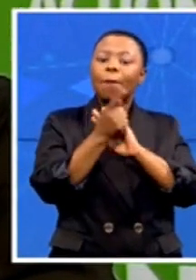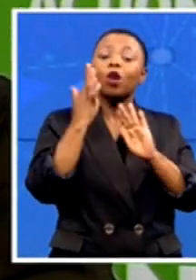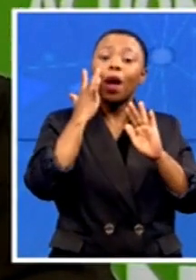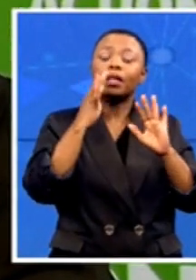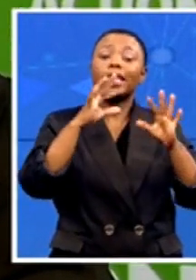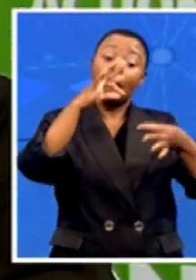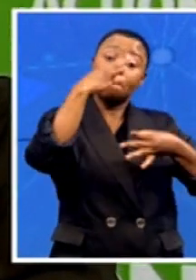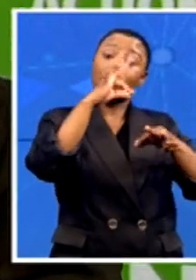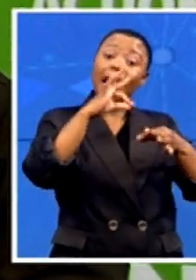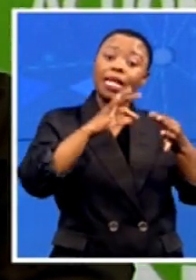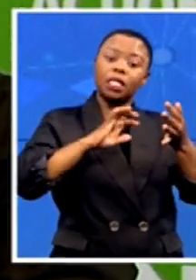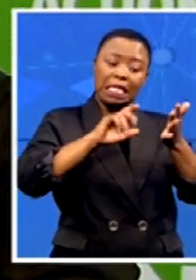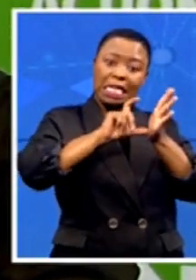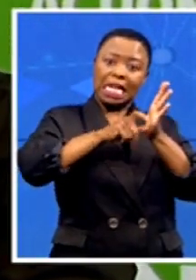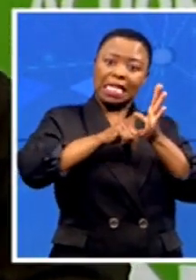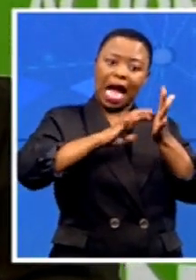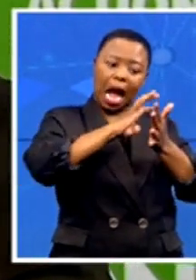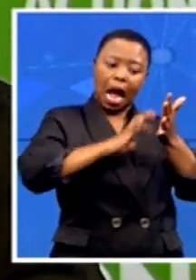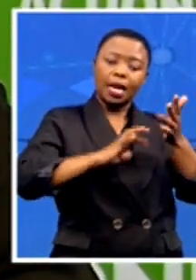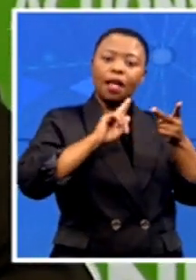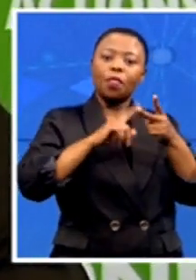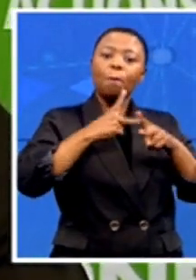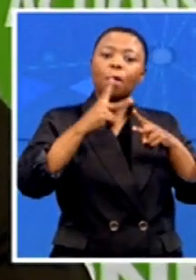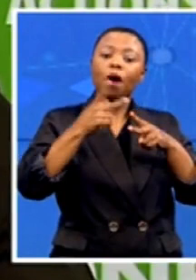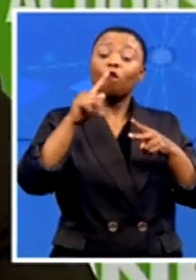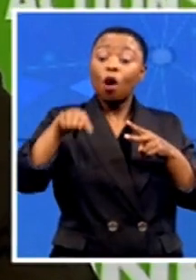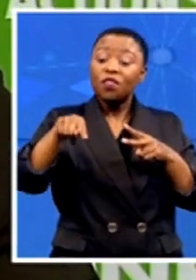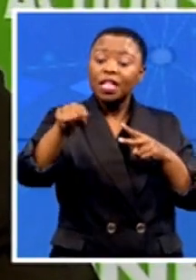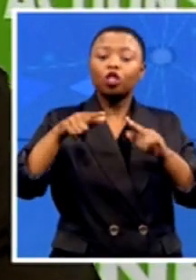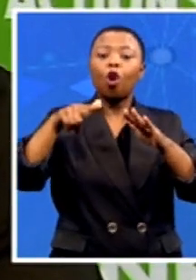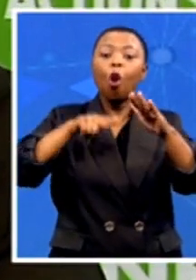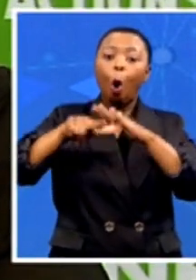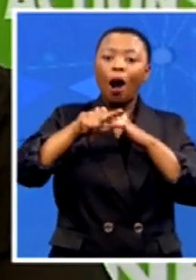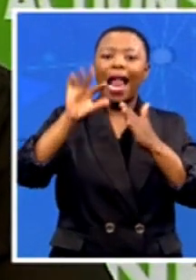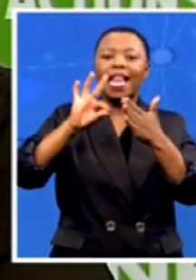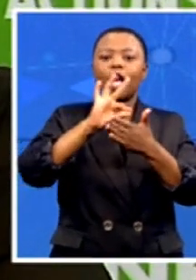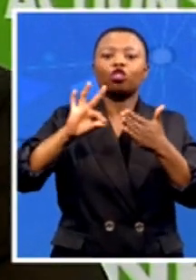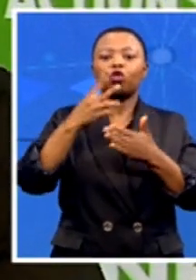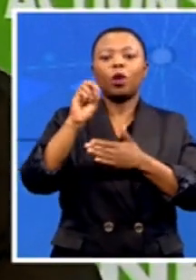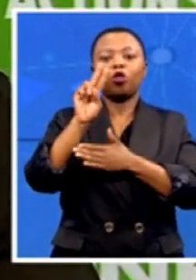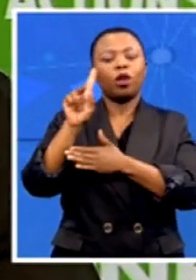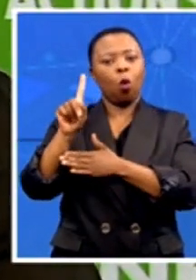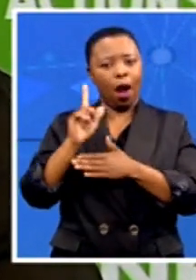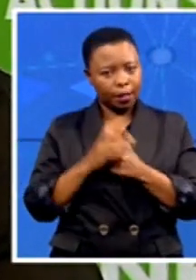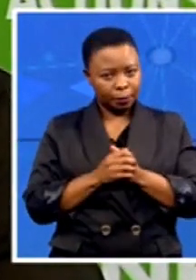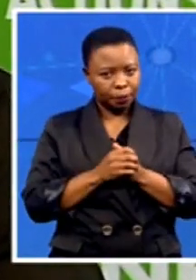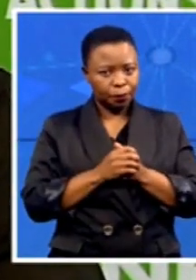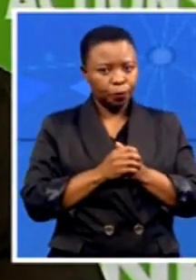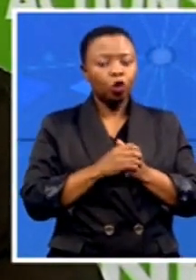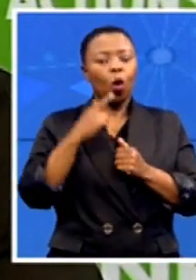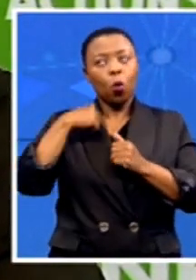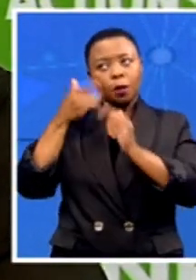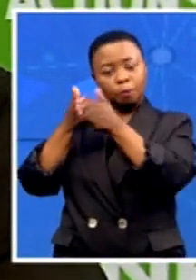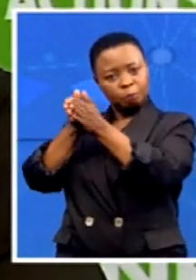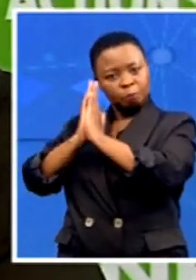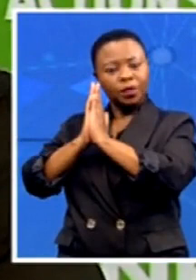preparation for these 2021 local government elections. Our request for this issue to be remedied was a